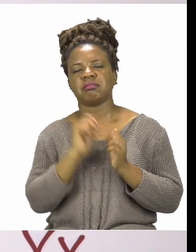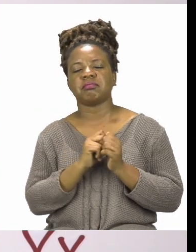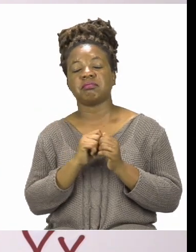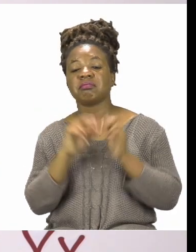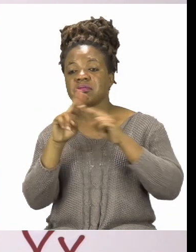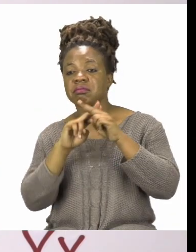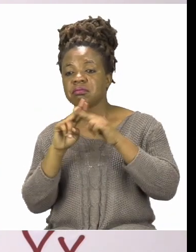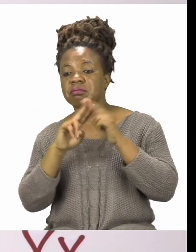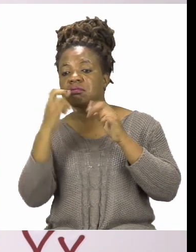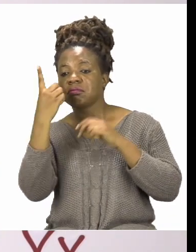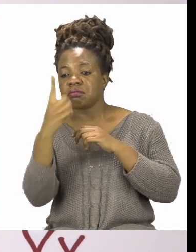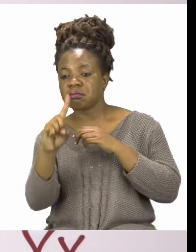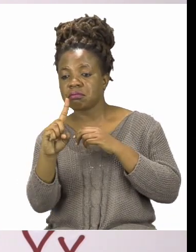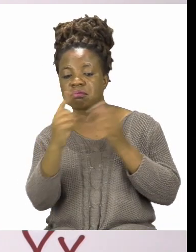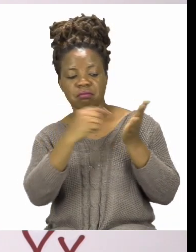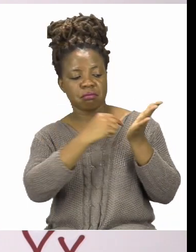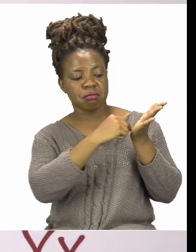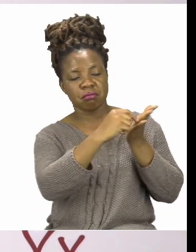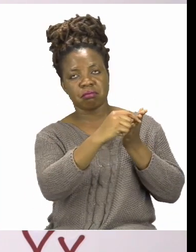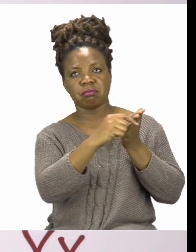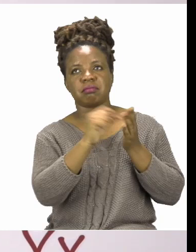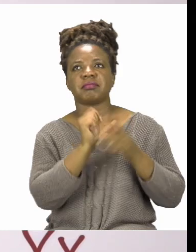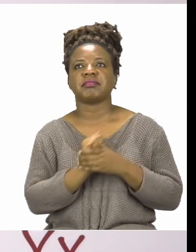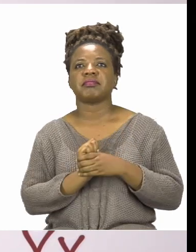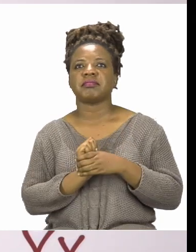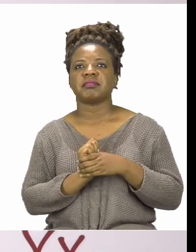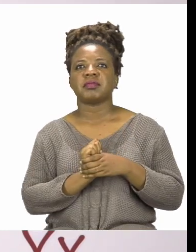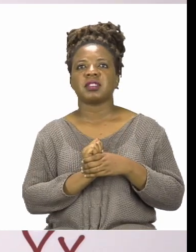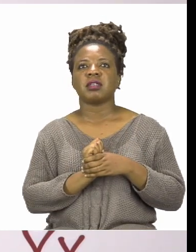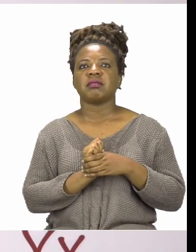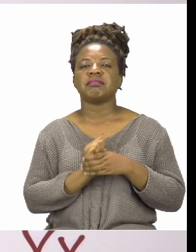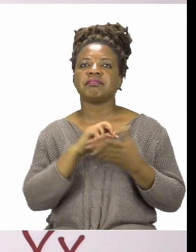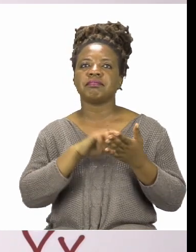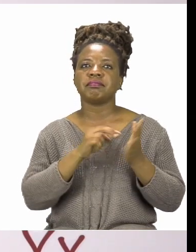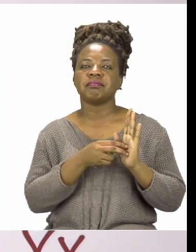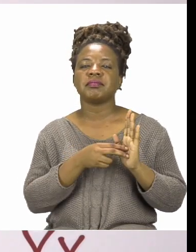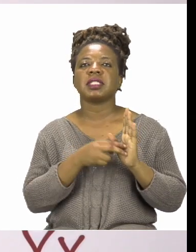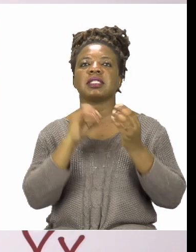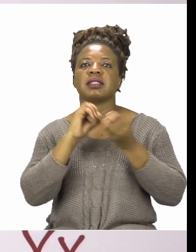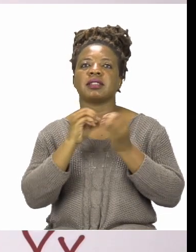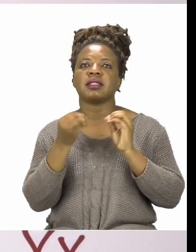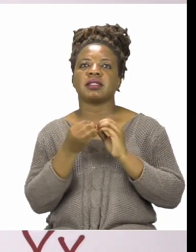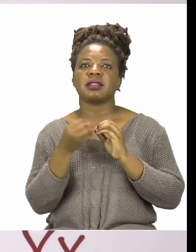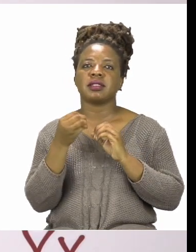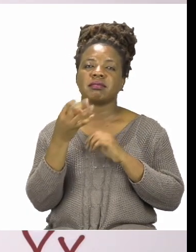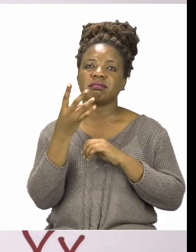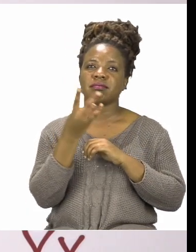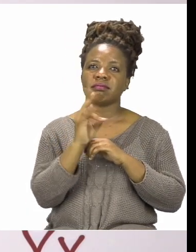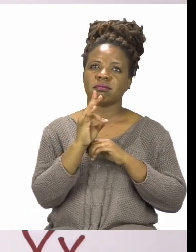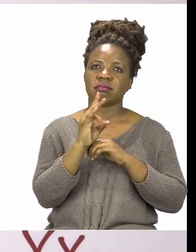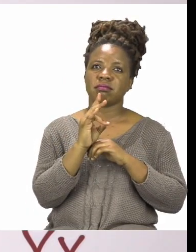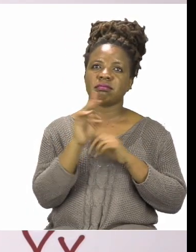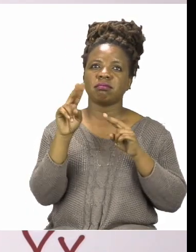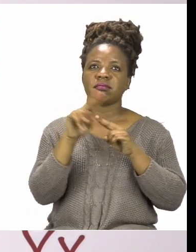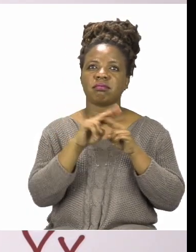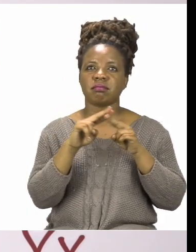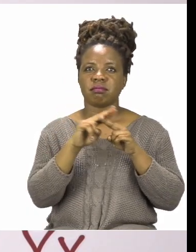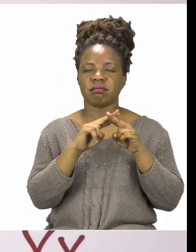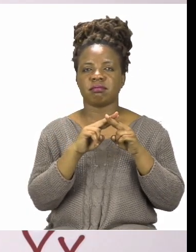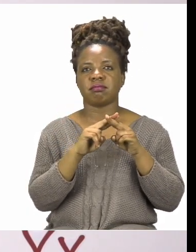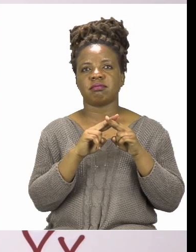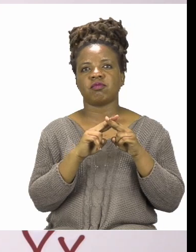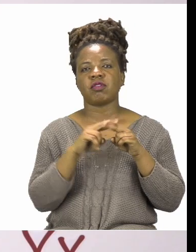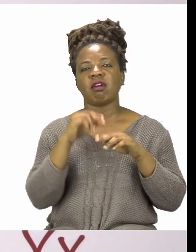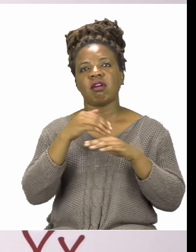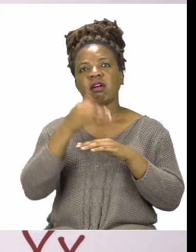going to cross it out, which means the last sentence is going to have the word after. So let's just put the word after so that